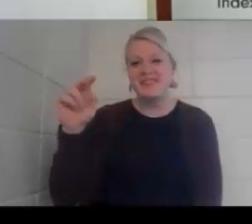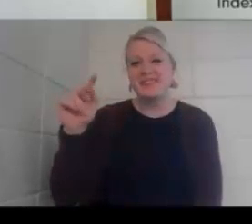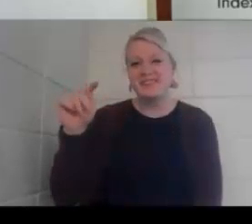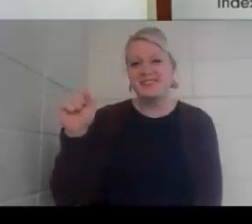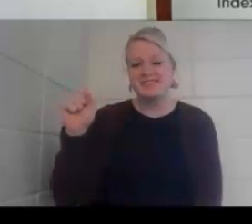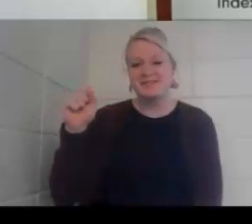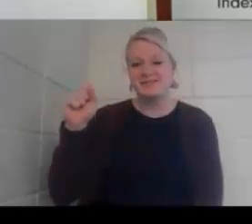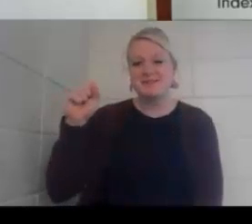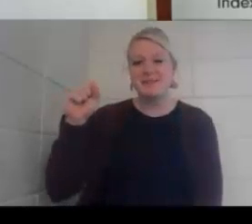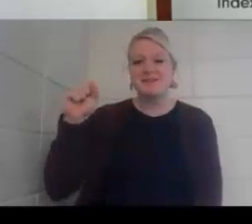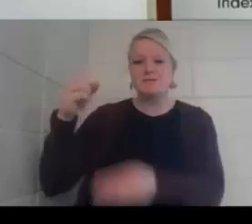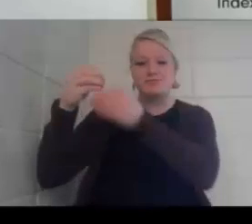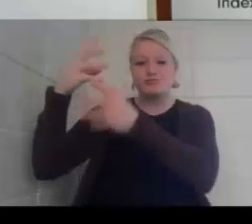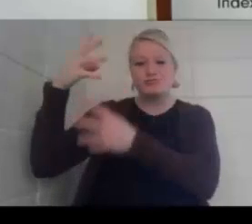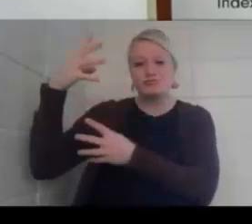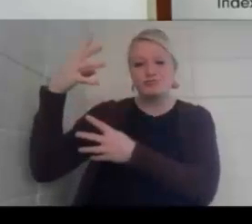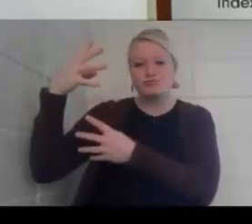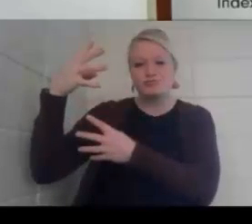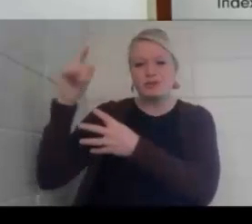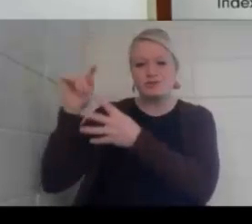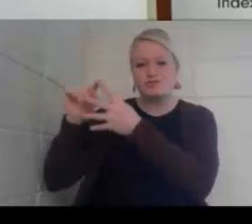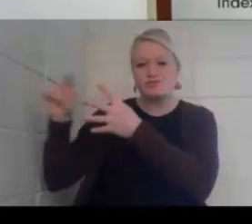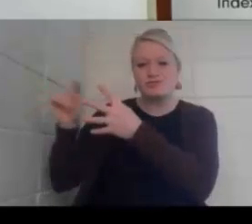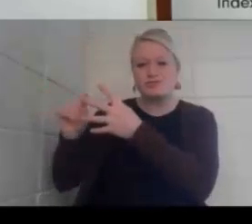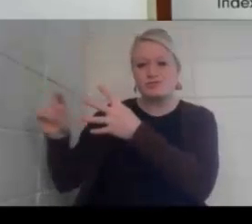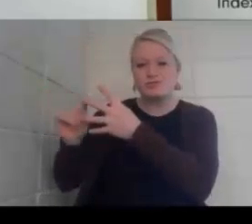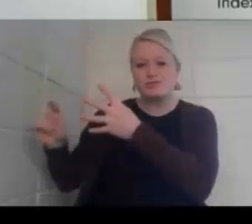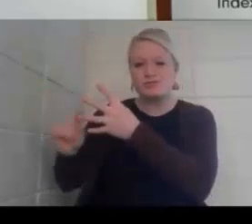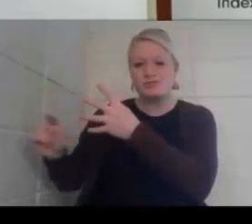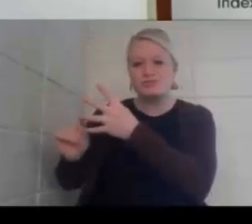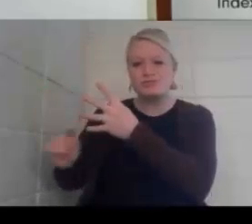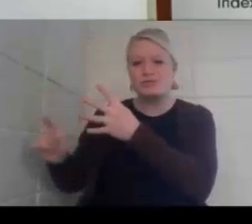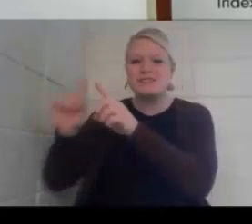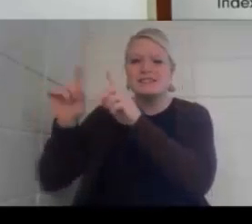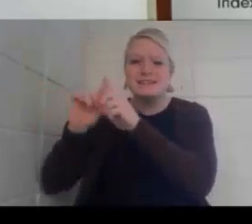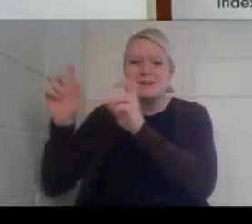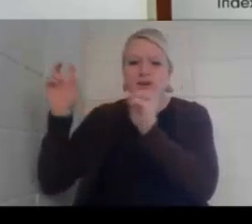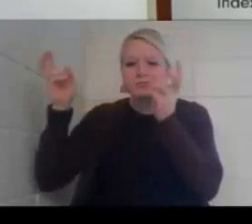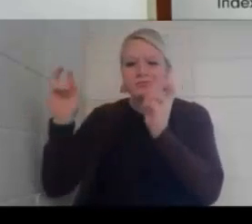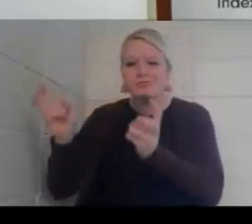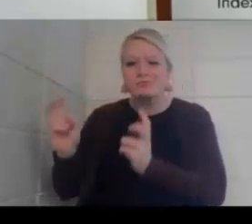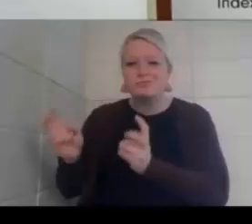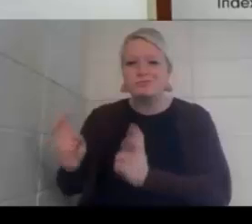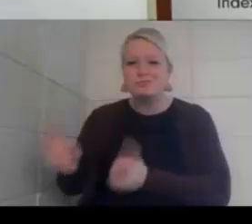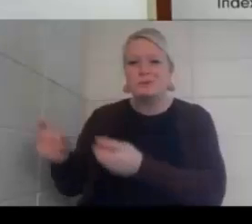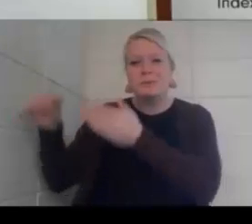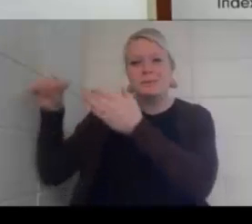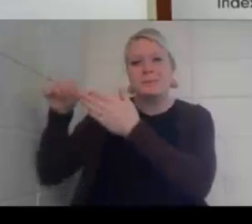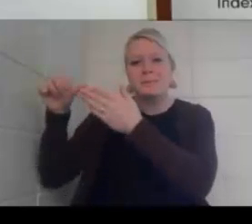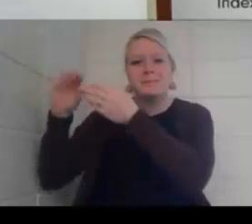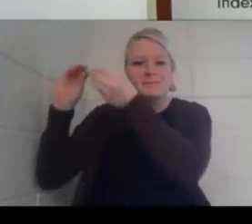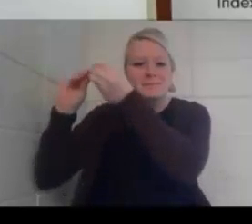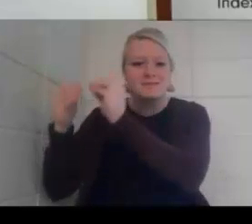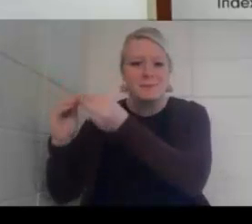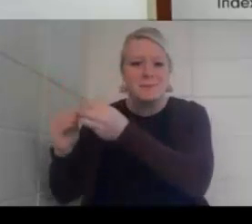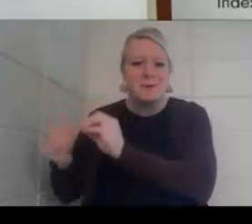This is the table of contents. You know, the list that has different subjects with